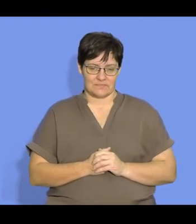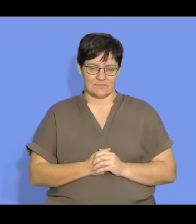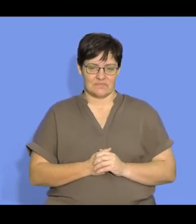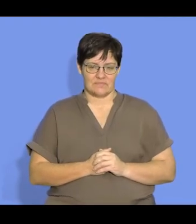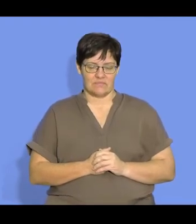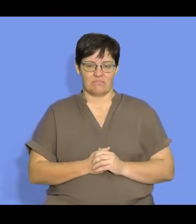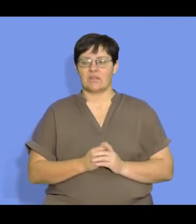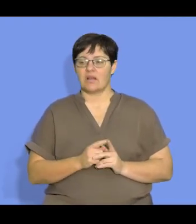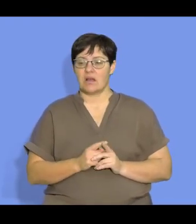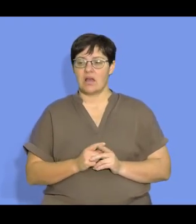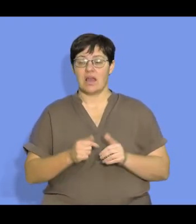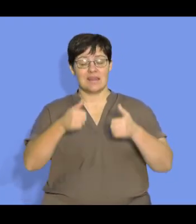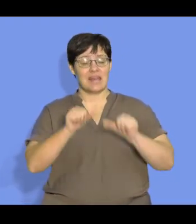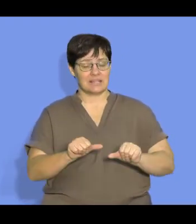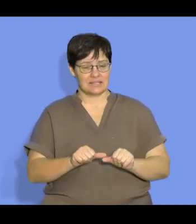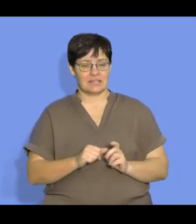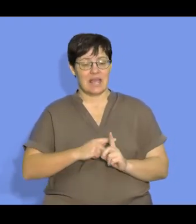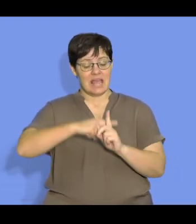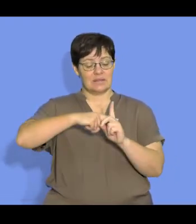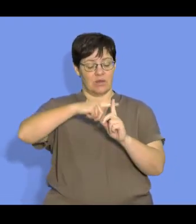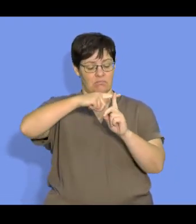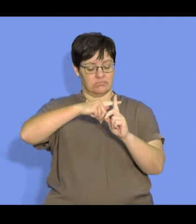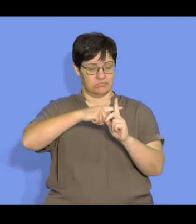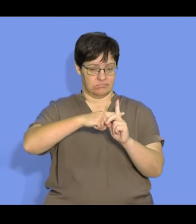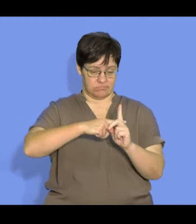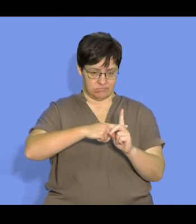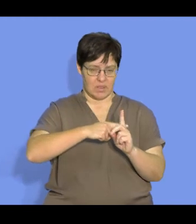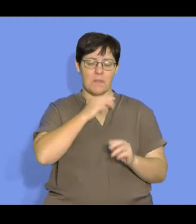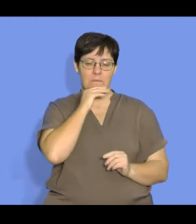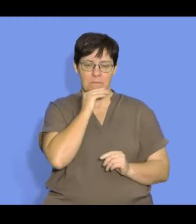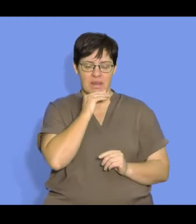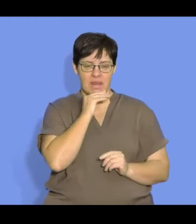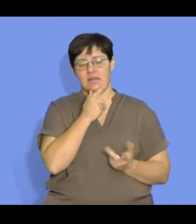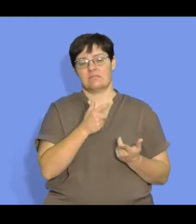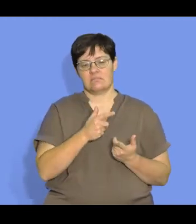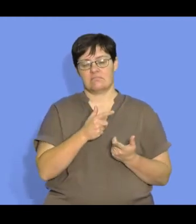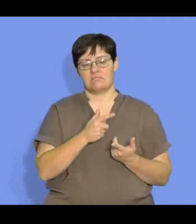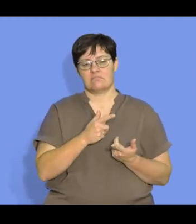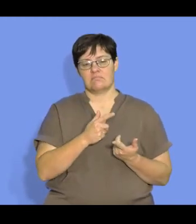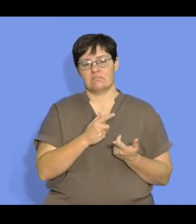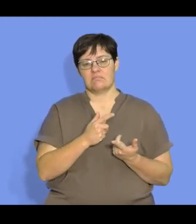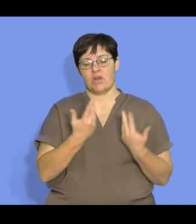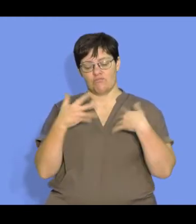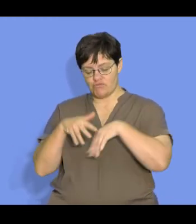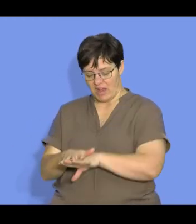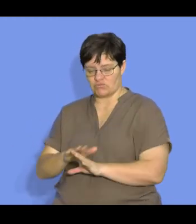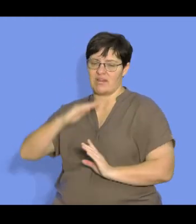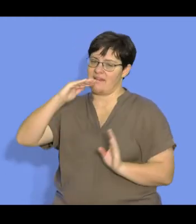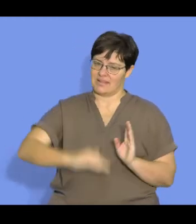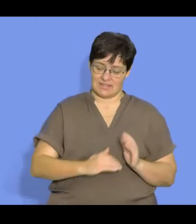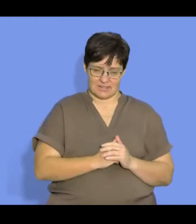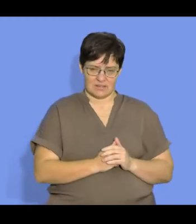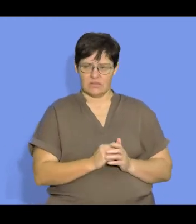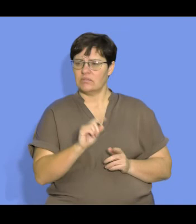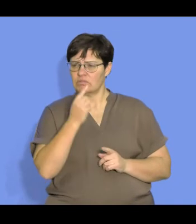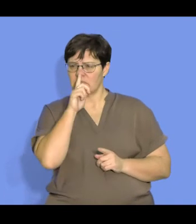When I look at the next question, a decrease in temperature results in decreased reaction. Why does this happen? Firstly, we